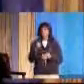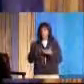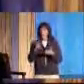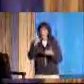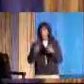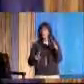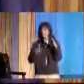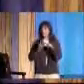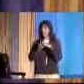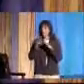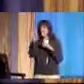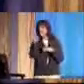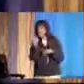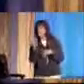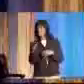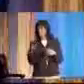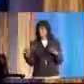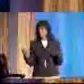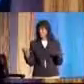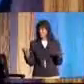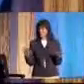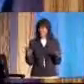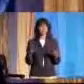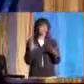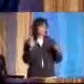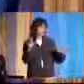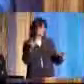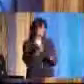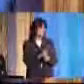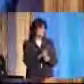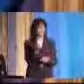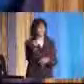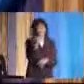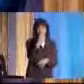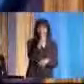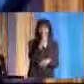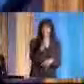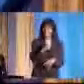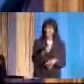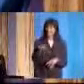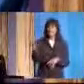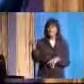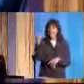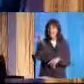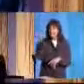you can look in. So obviously, if listening is sitting in a